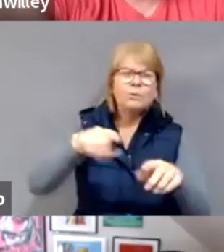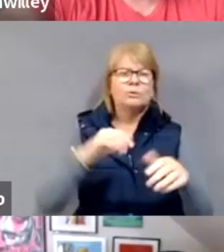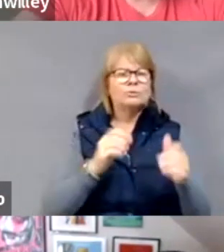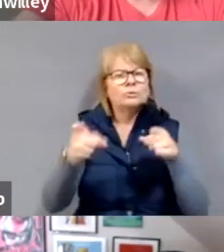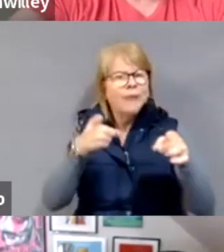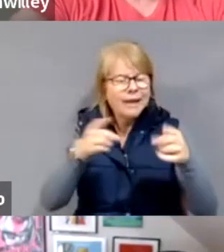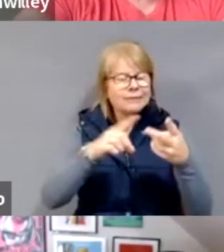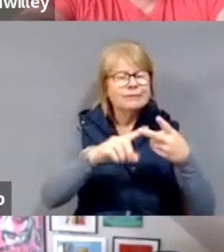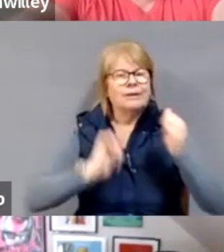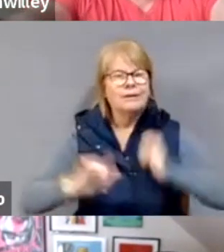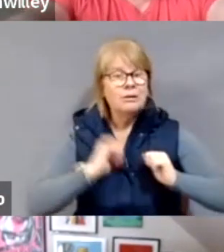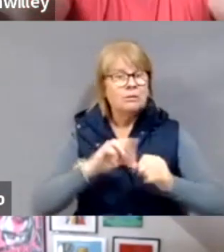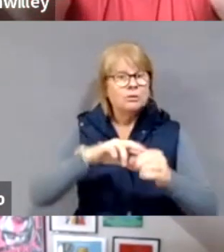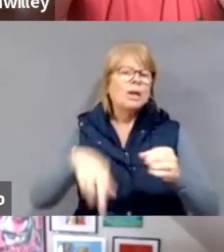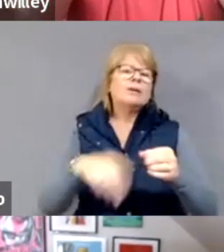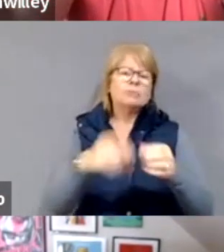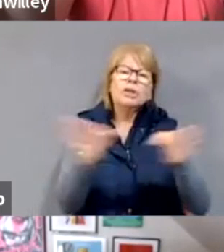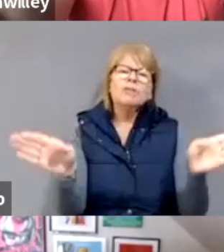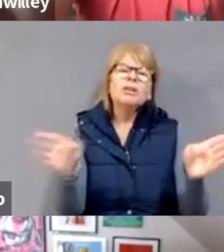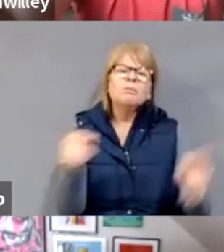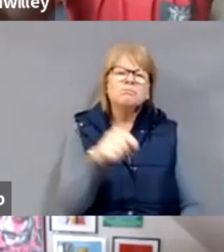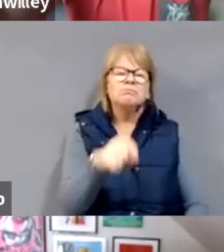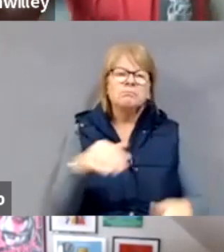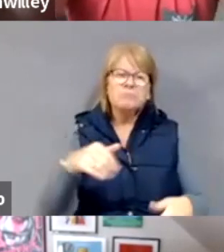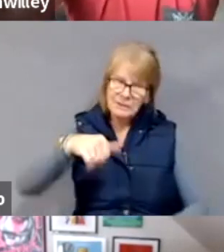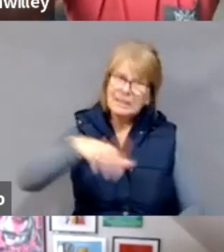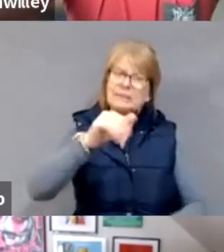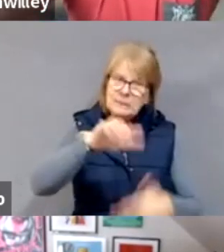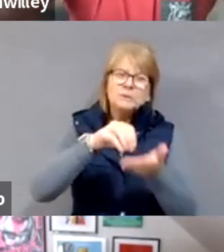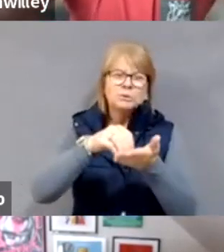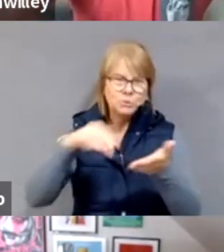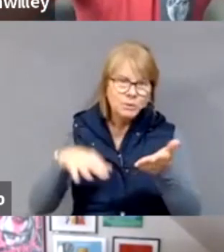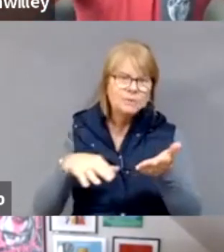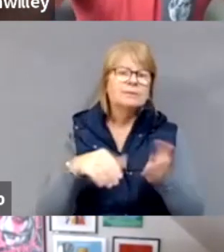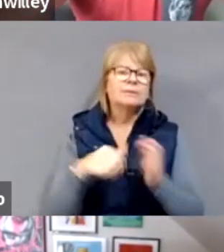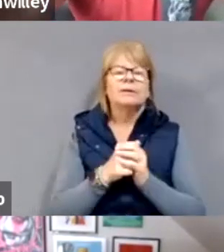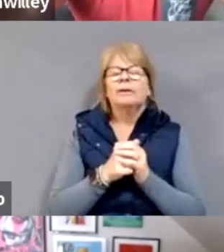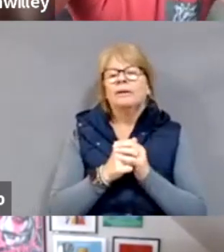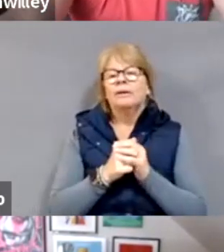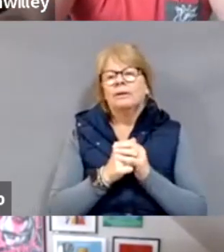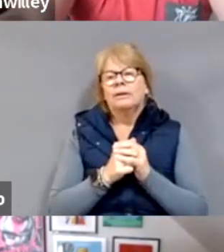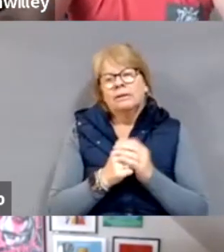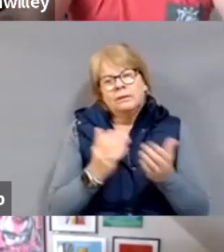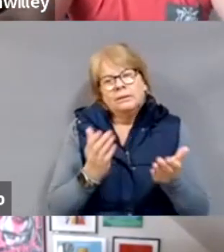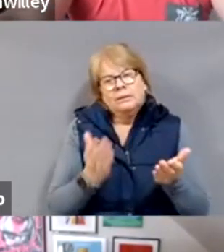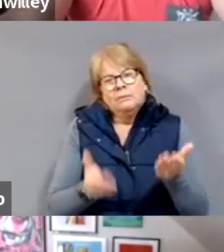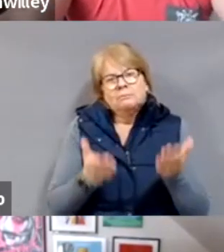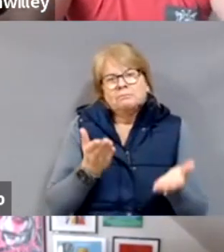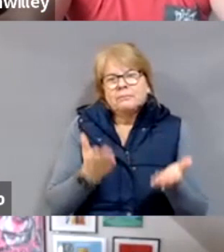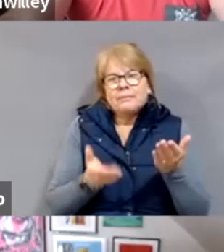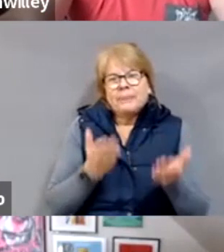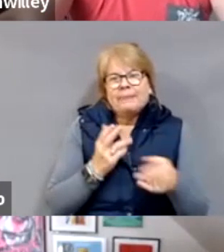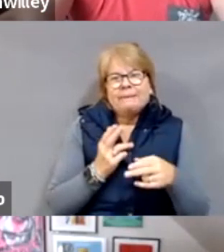And so in Regina, that's generally where I always sent my students and people that, maybe they were, I call